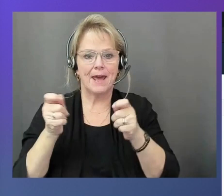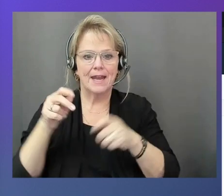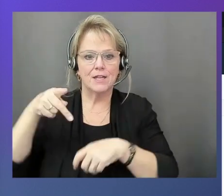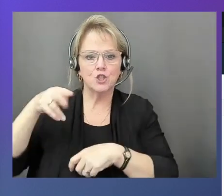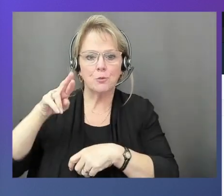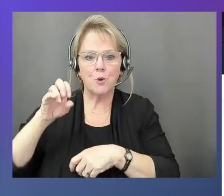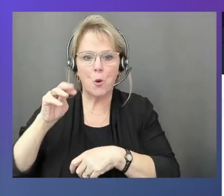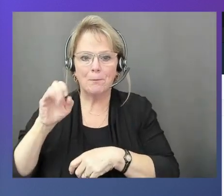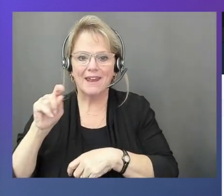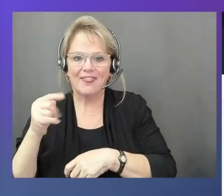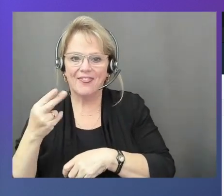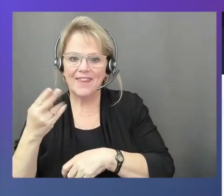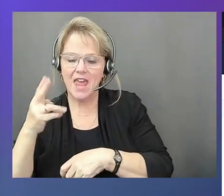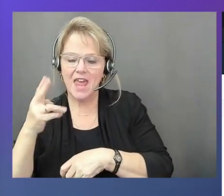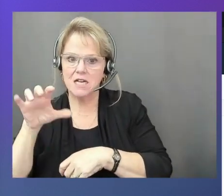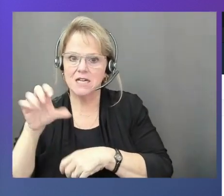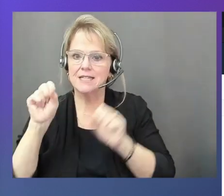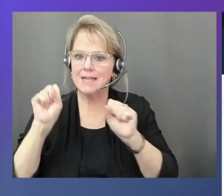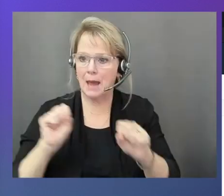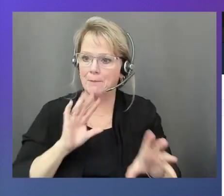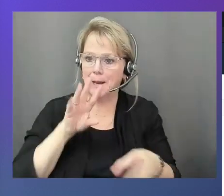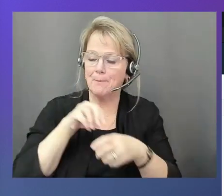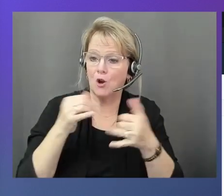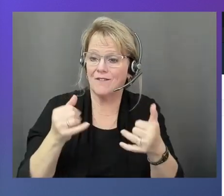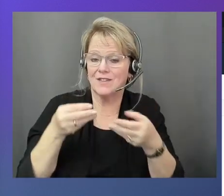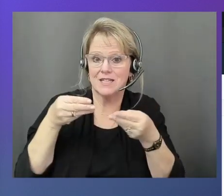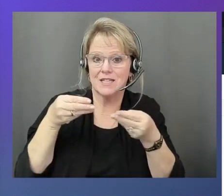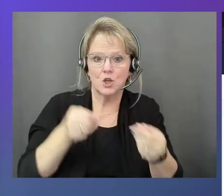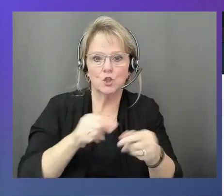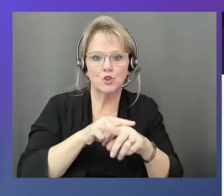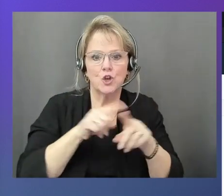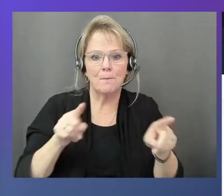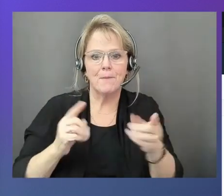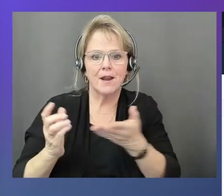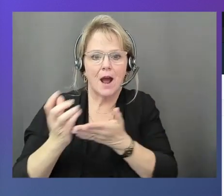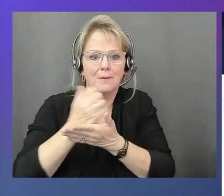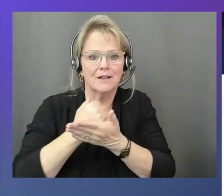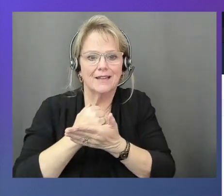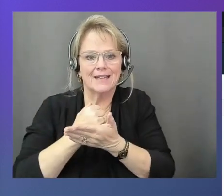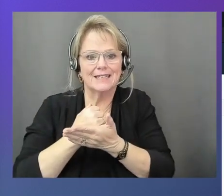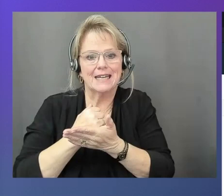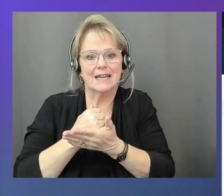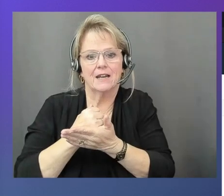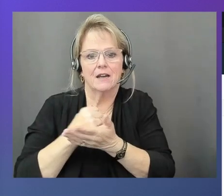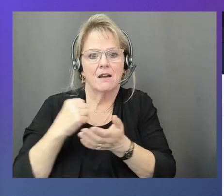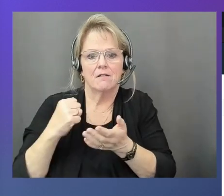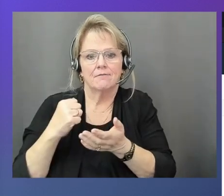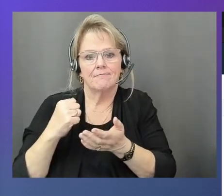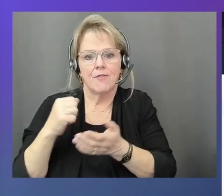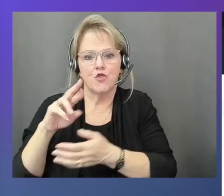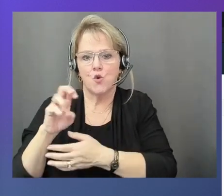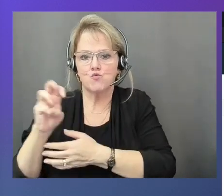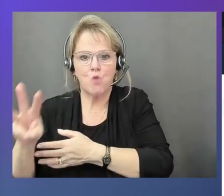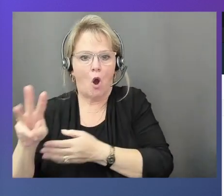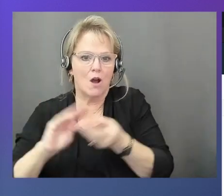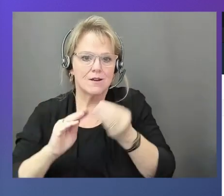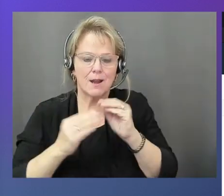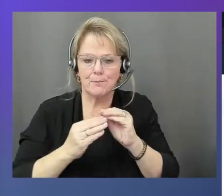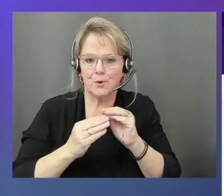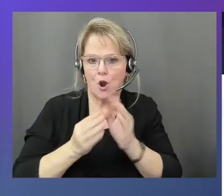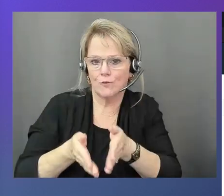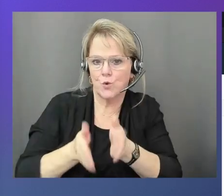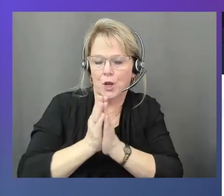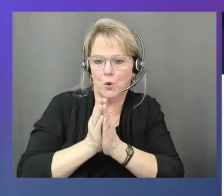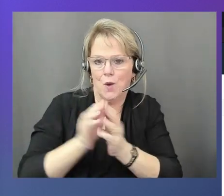particular case, what I'm doing is I'm collecting just the raw number of requests per minute that